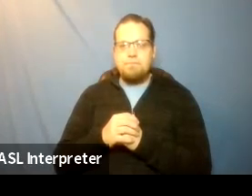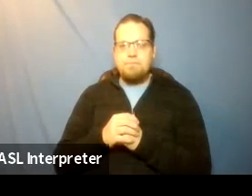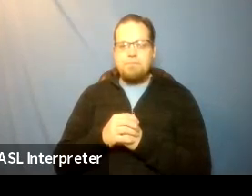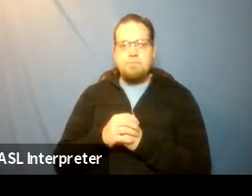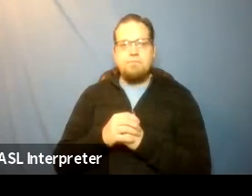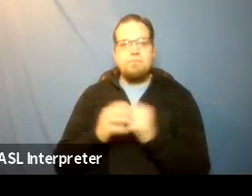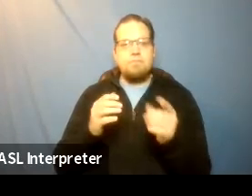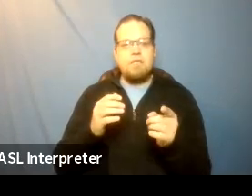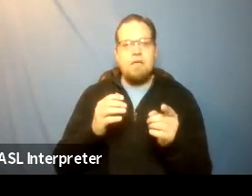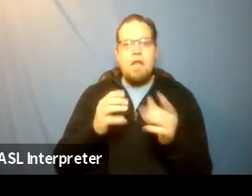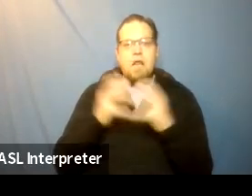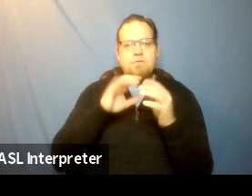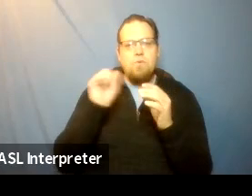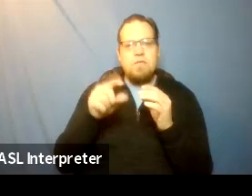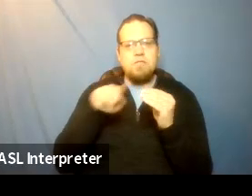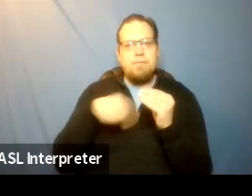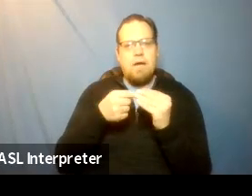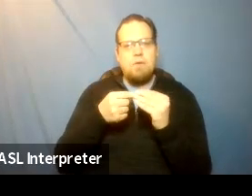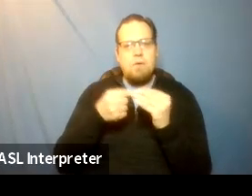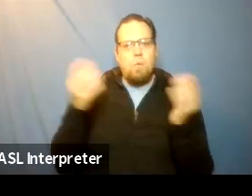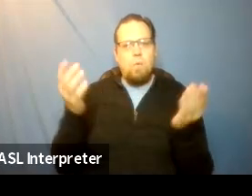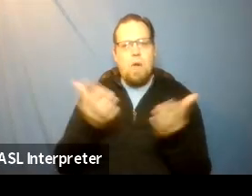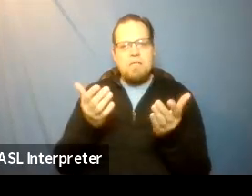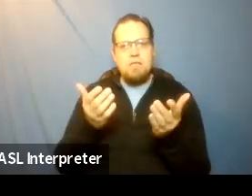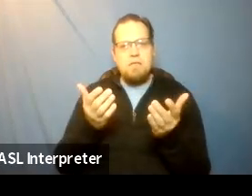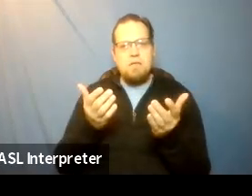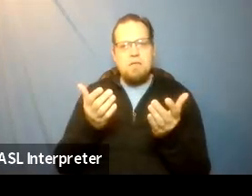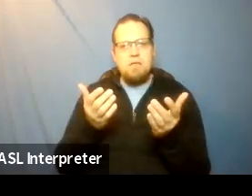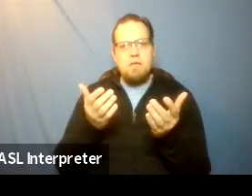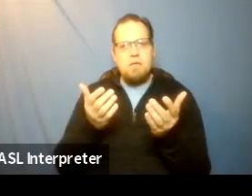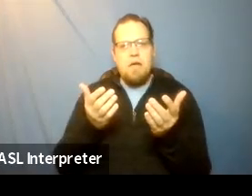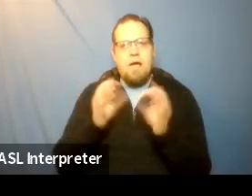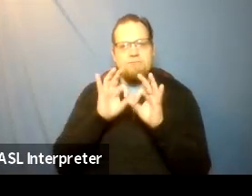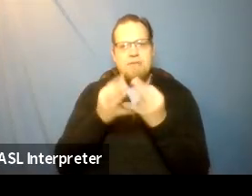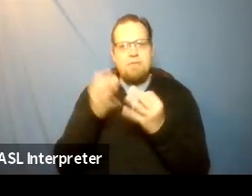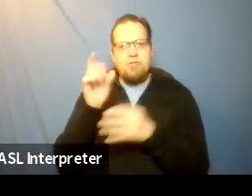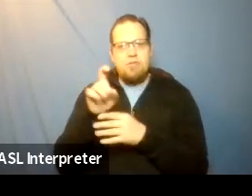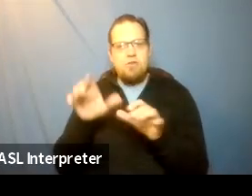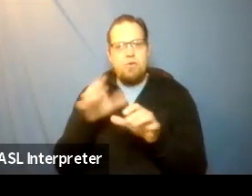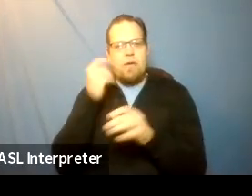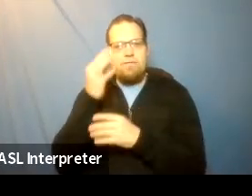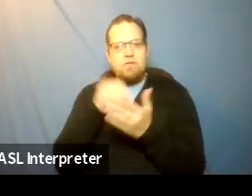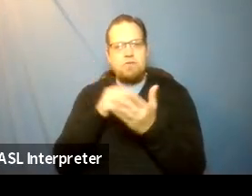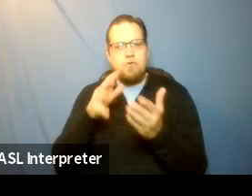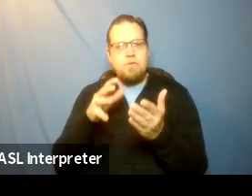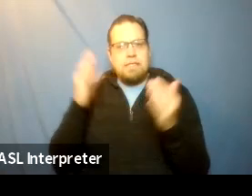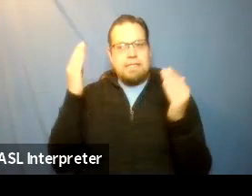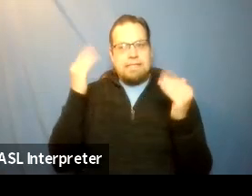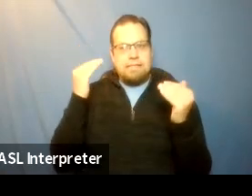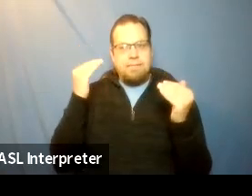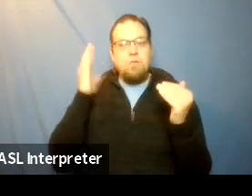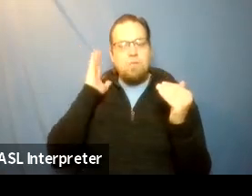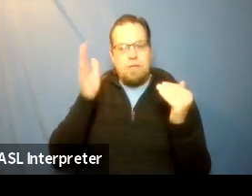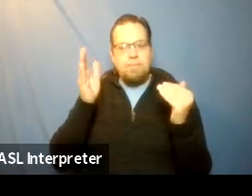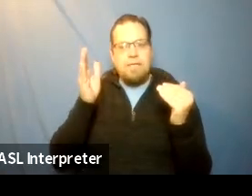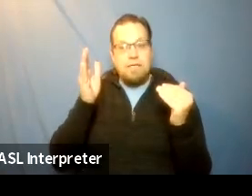I'm getting a lot of questions about what families should do if a student is anticipating being absent or